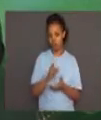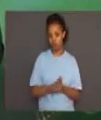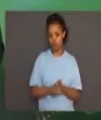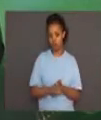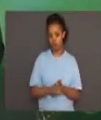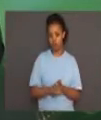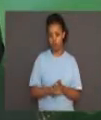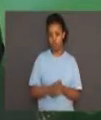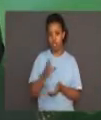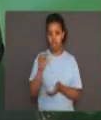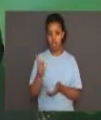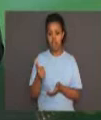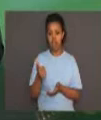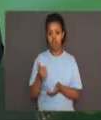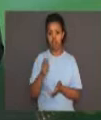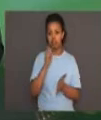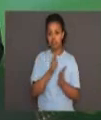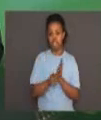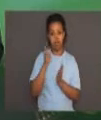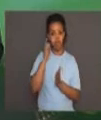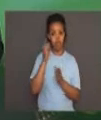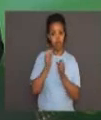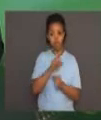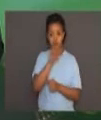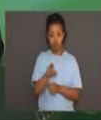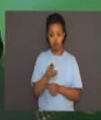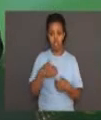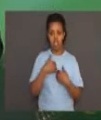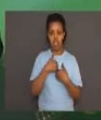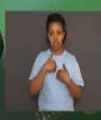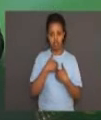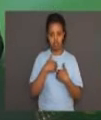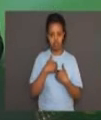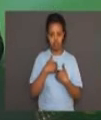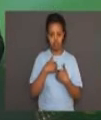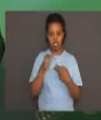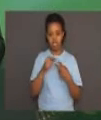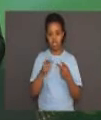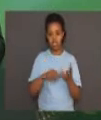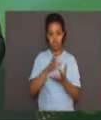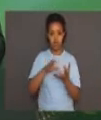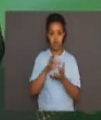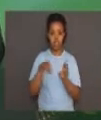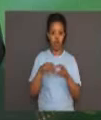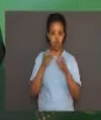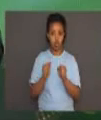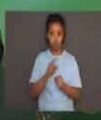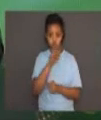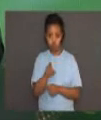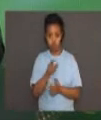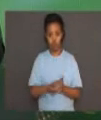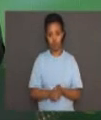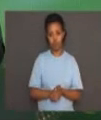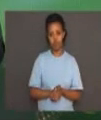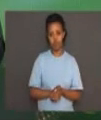Can you think of any other examples of animals that could be selectively bred for certain